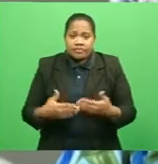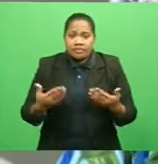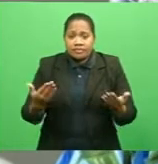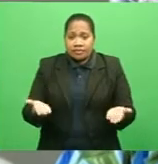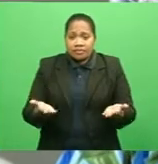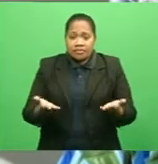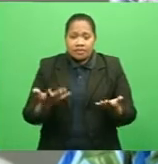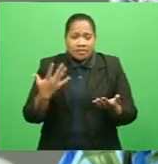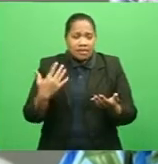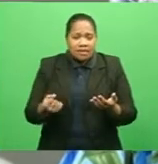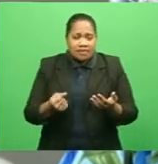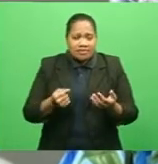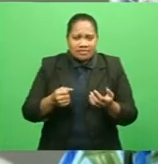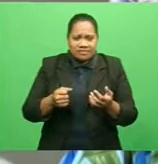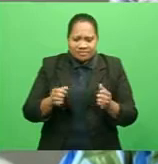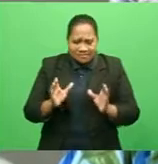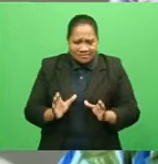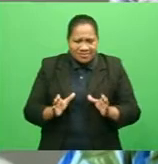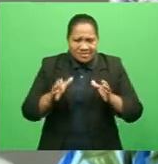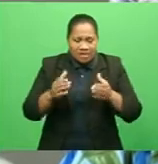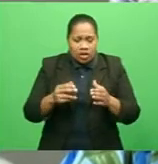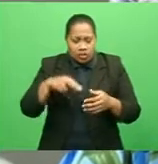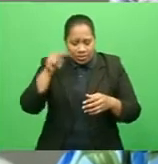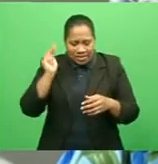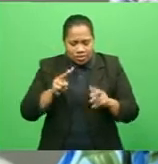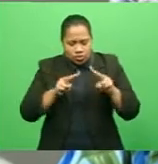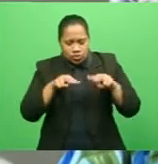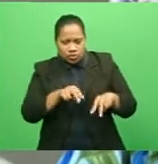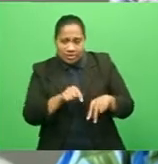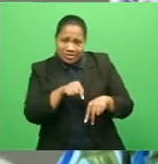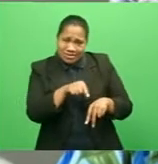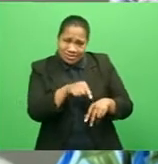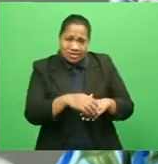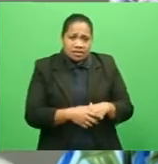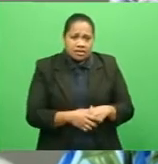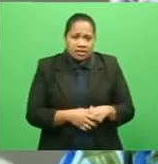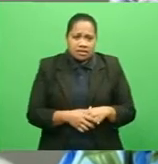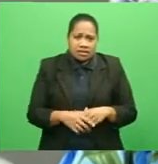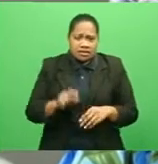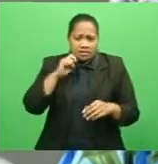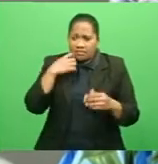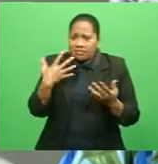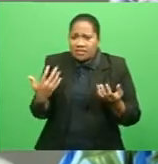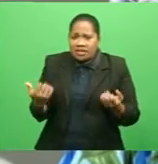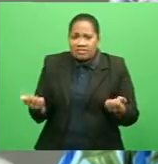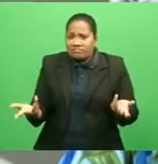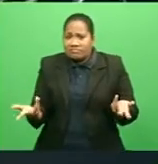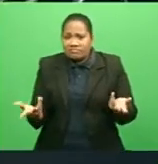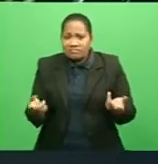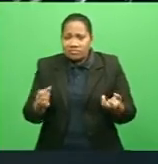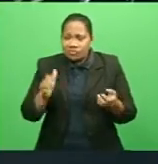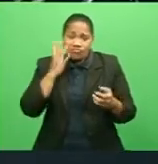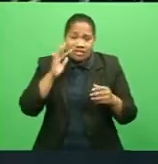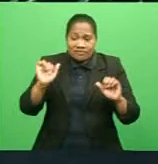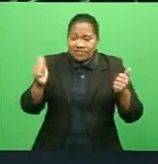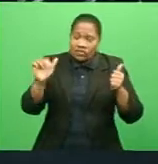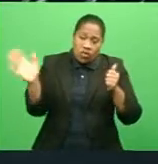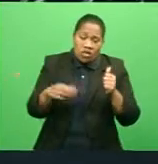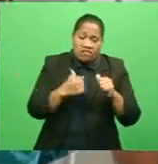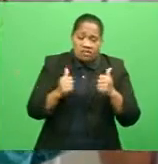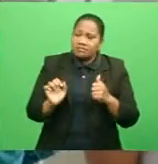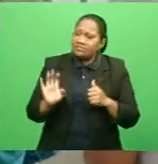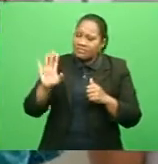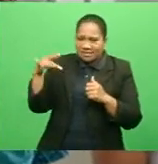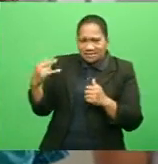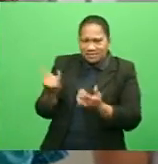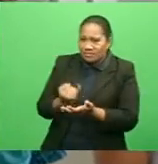Football is an association. They have to look into that and everything, and they will face the consequences when it's all over. The player's lawyer doesn't